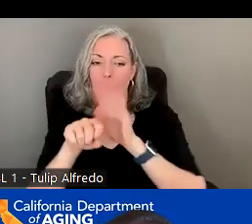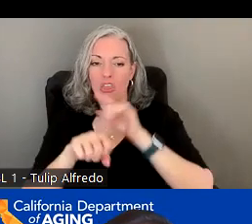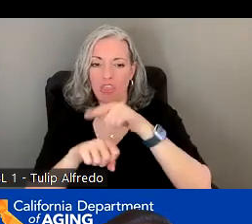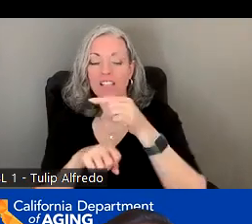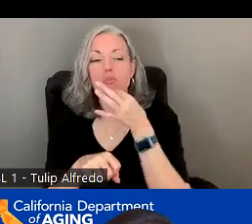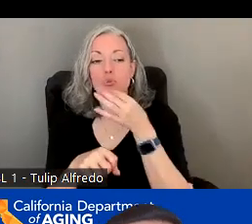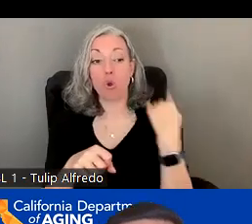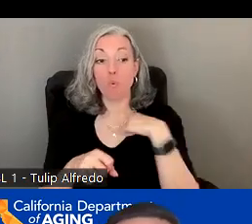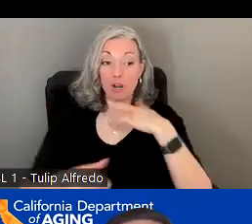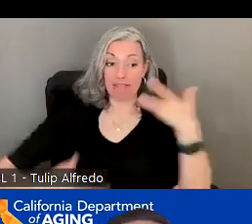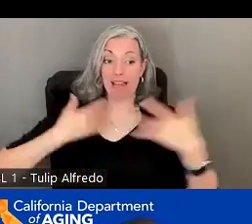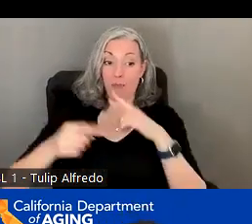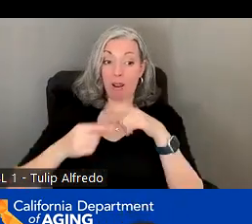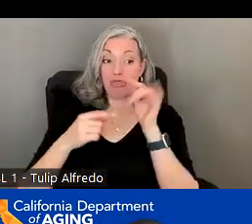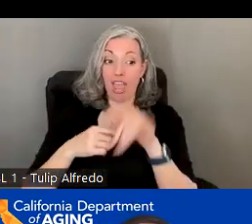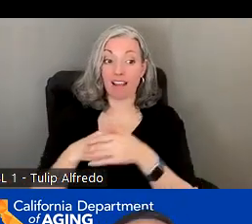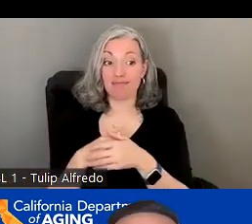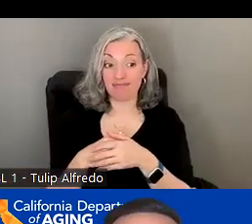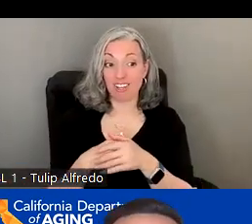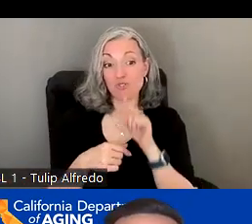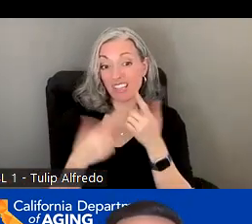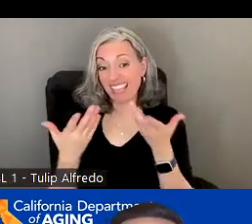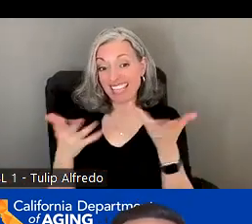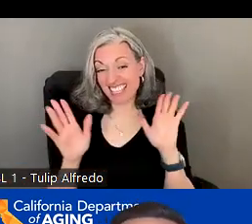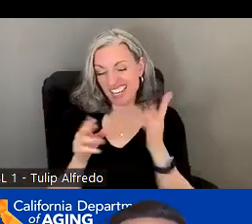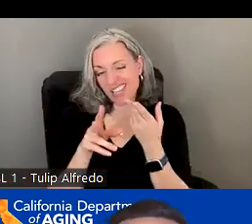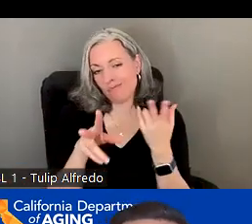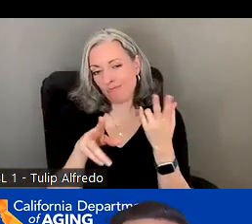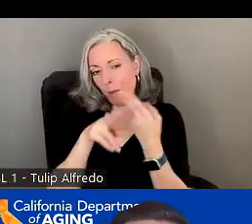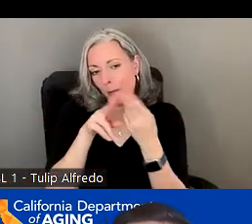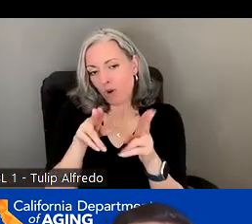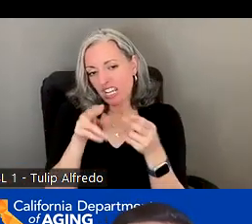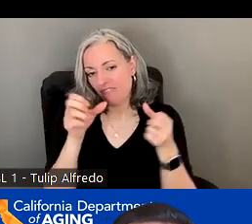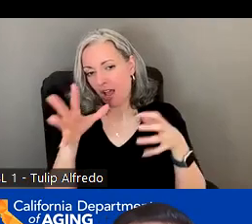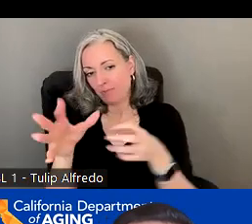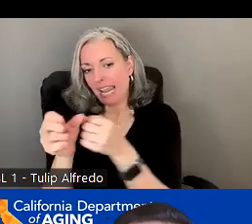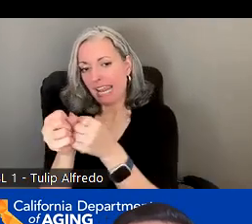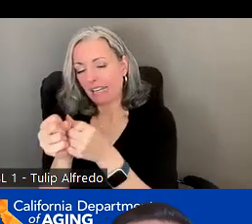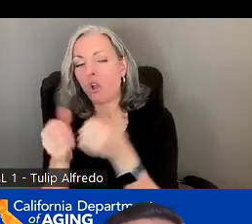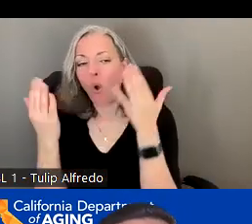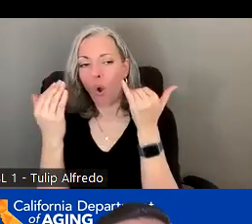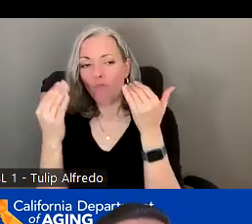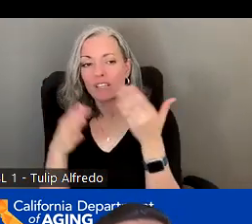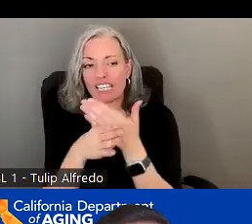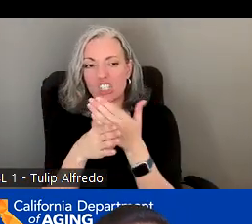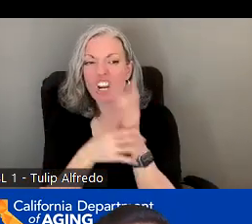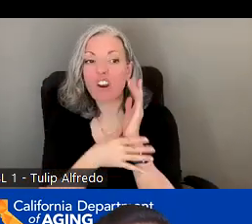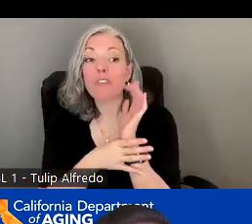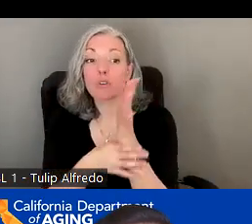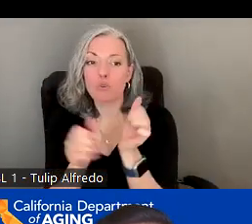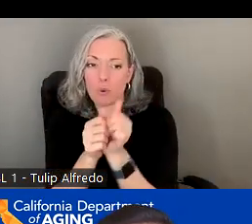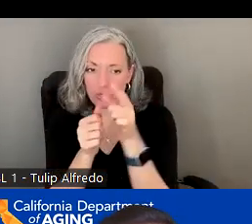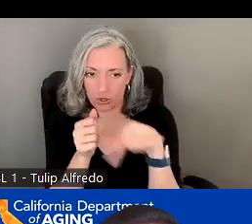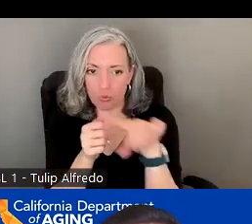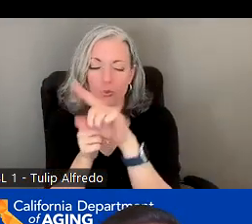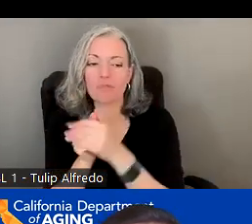that. And so that was the last slide I had. This is a very brief update. I hope to come back and share findings with you in the coming months. Of course, happy to